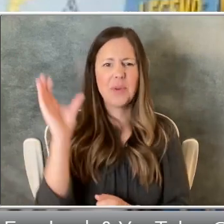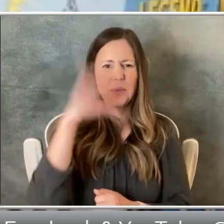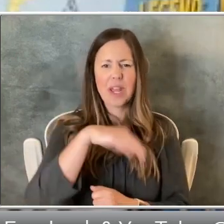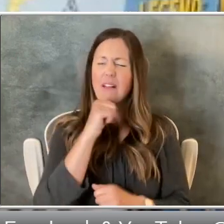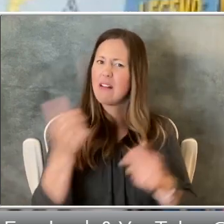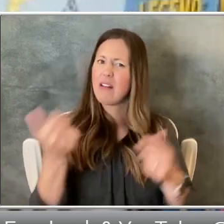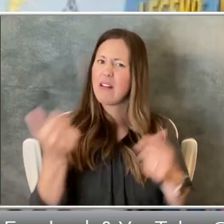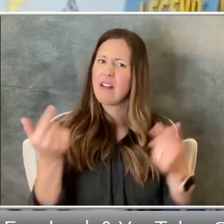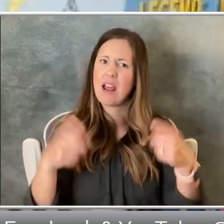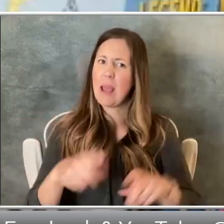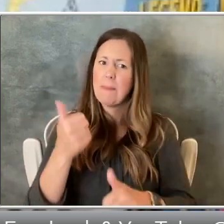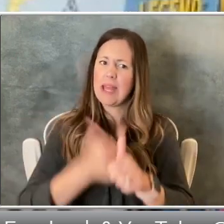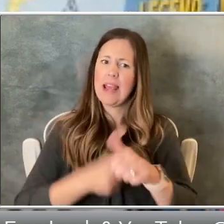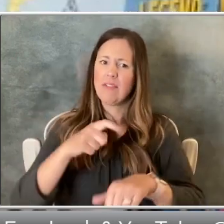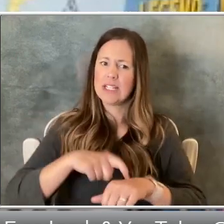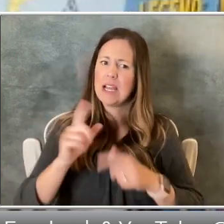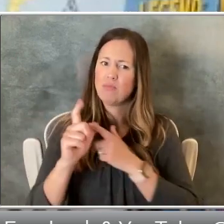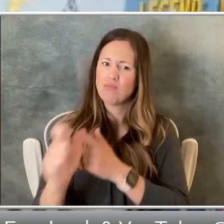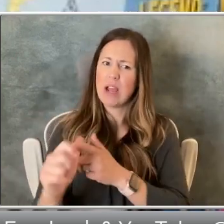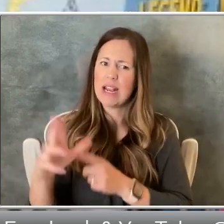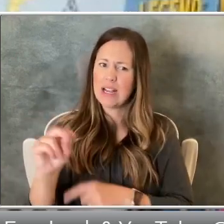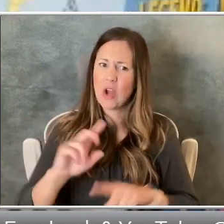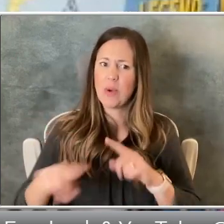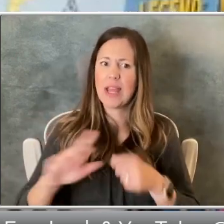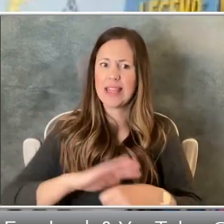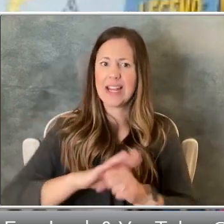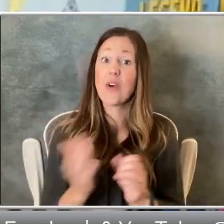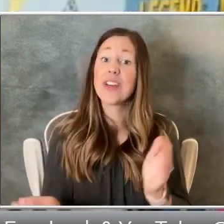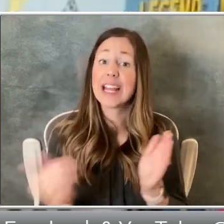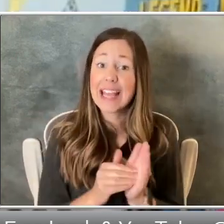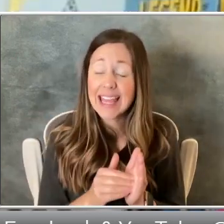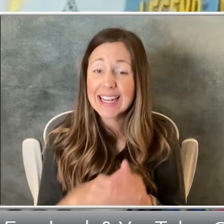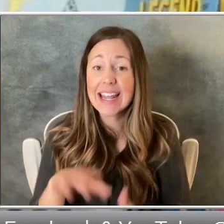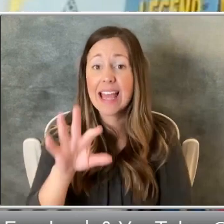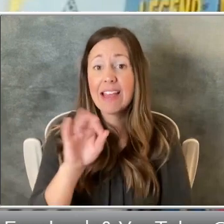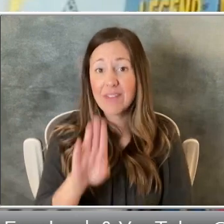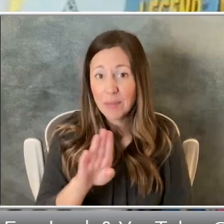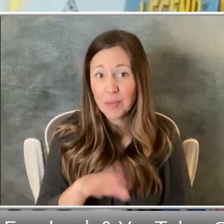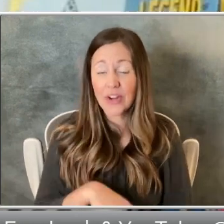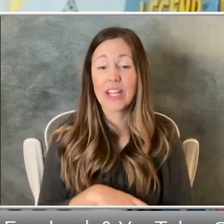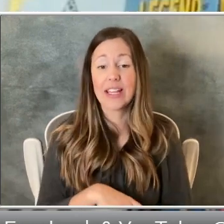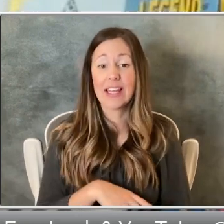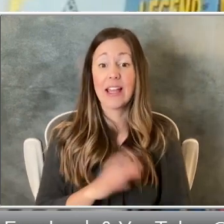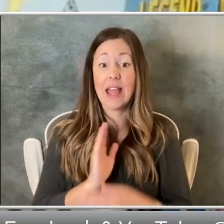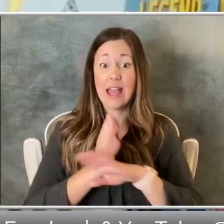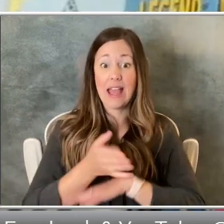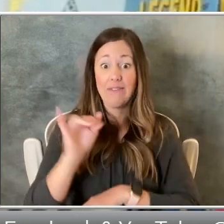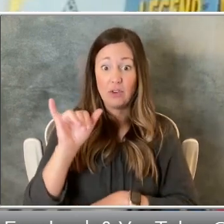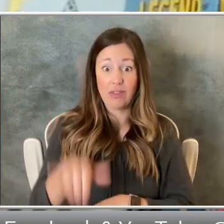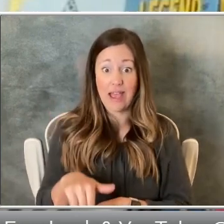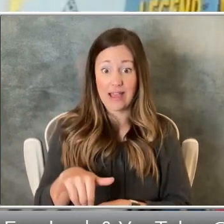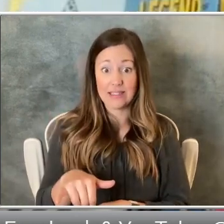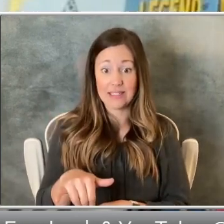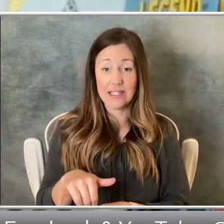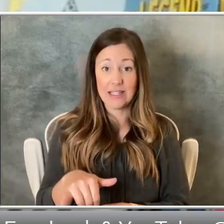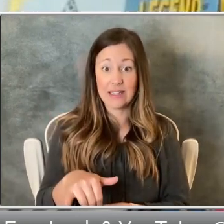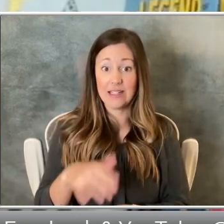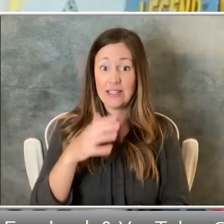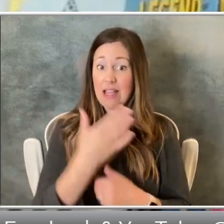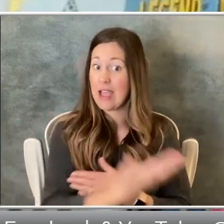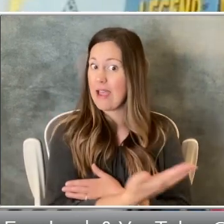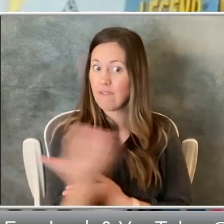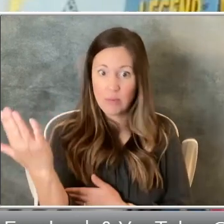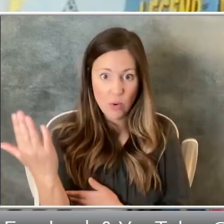every single time. Then I got COVID one more time in February. And after that time, every single